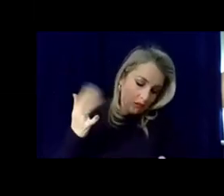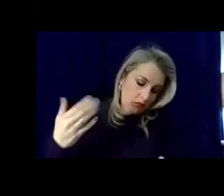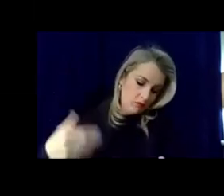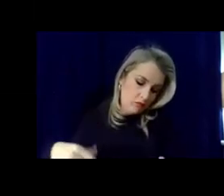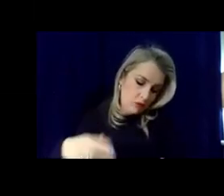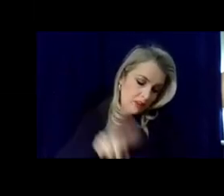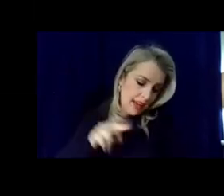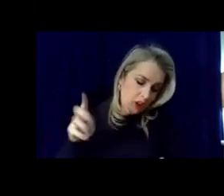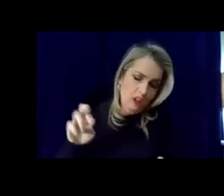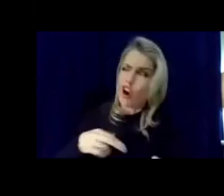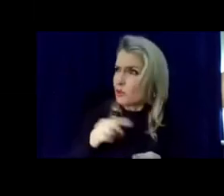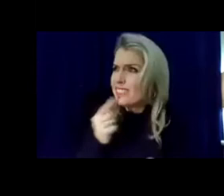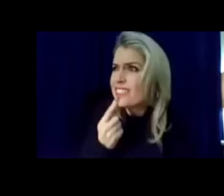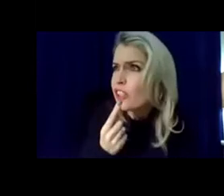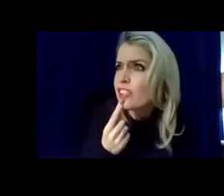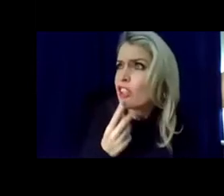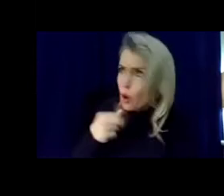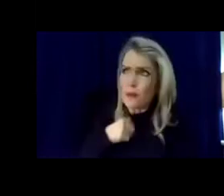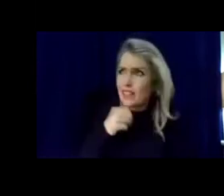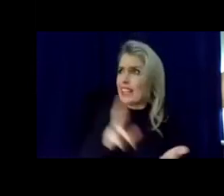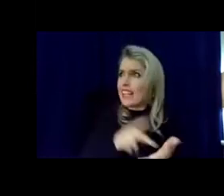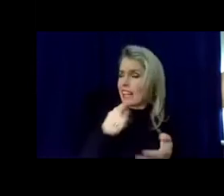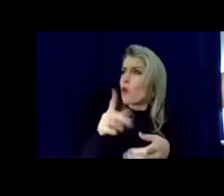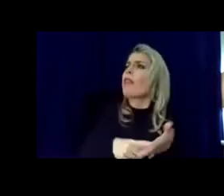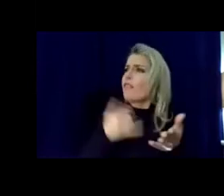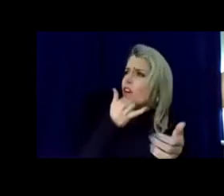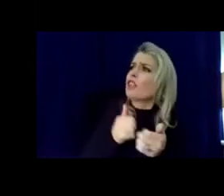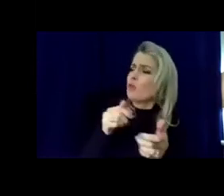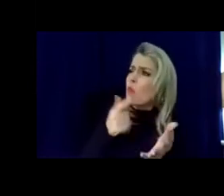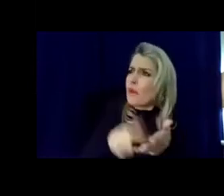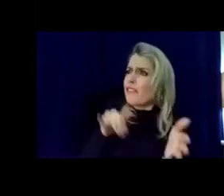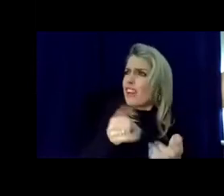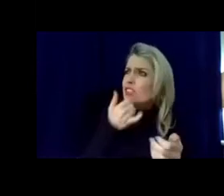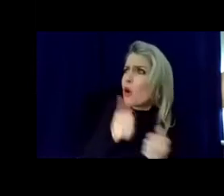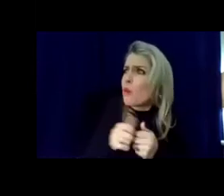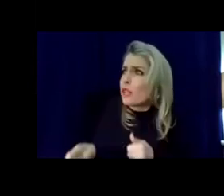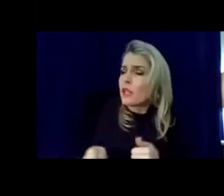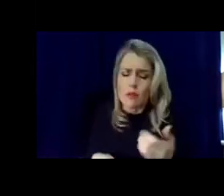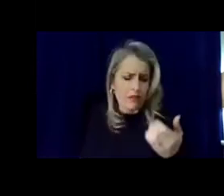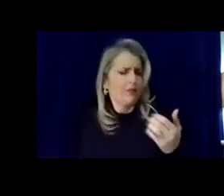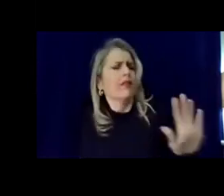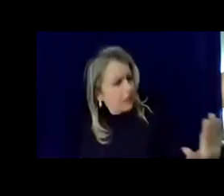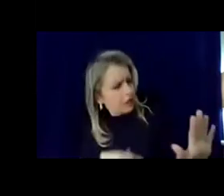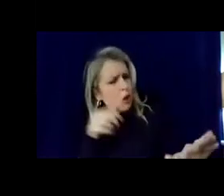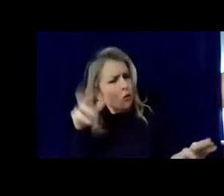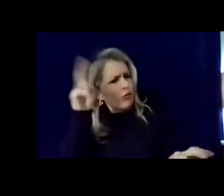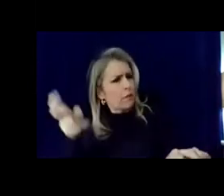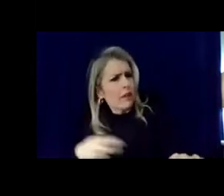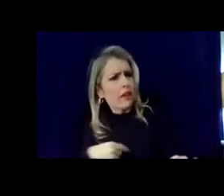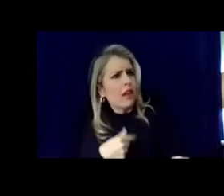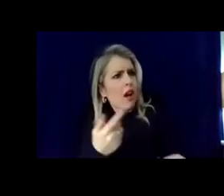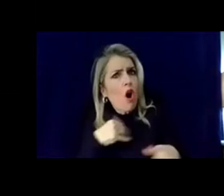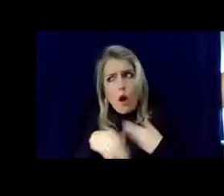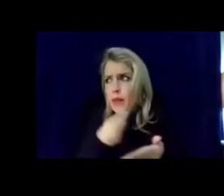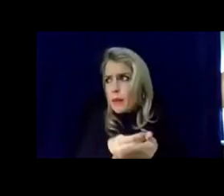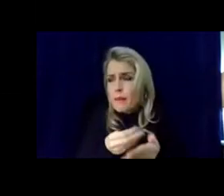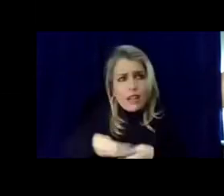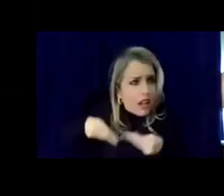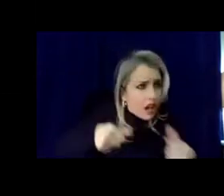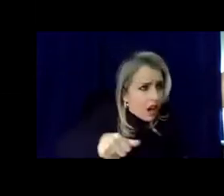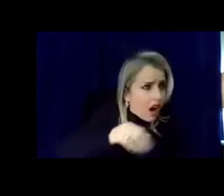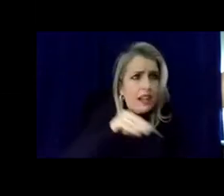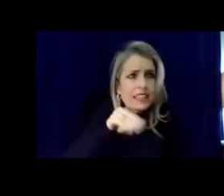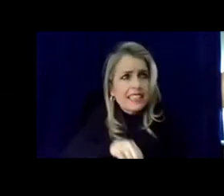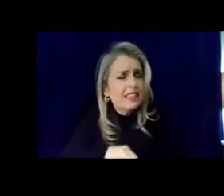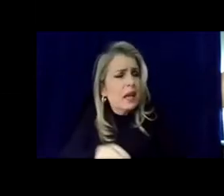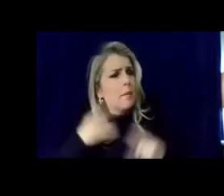is you serious? No, we ain't signing her. What the fuck is wrong with you? The plug tripping? All that money I spent on is endo-hydro-crypto bullshit